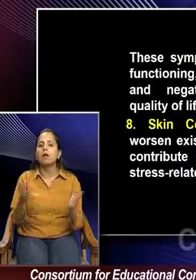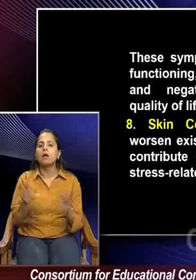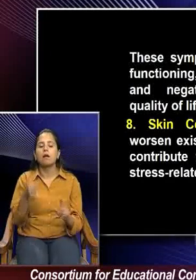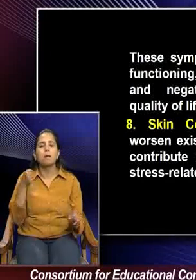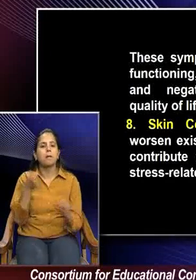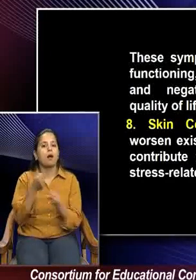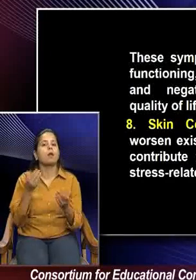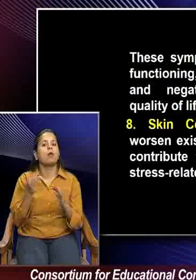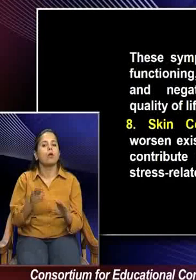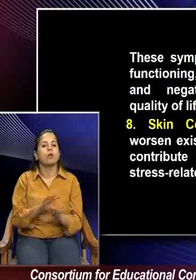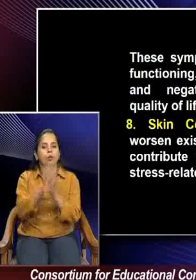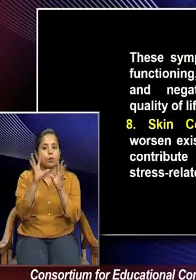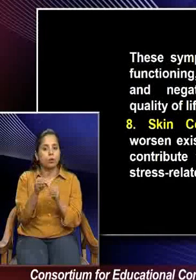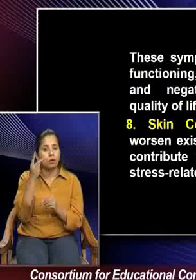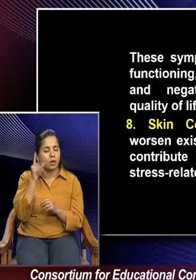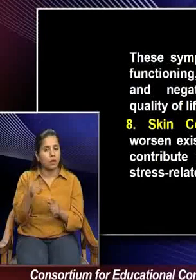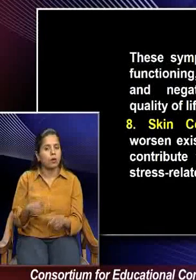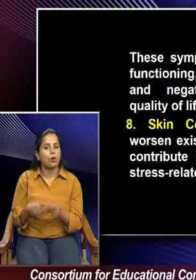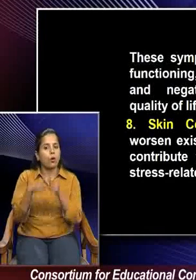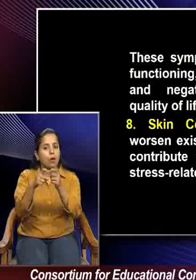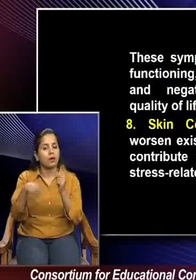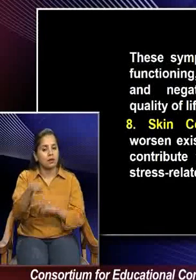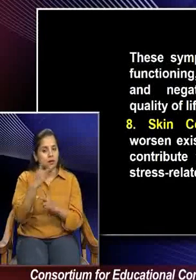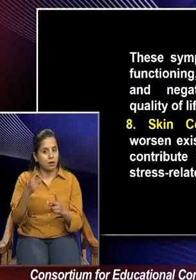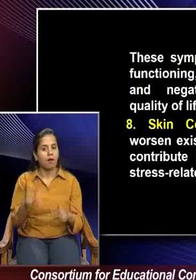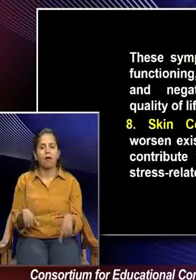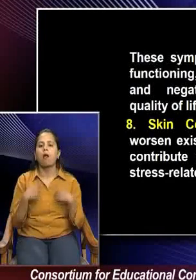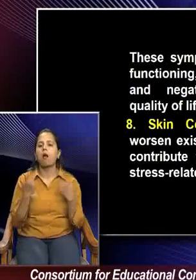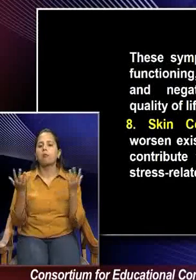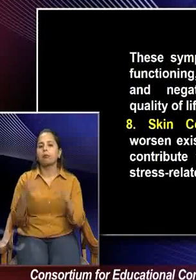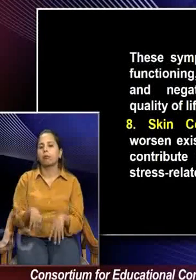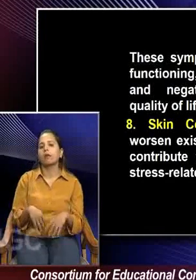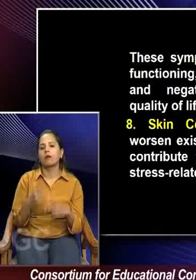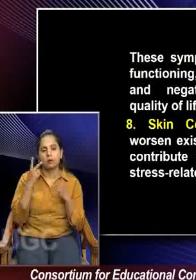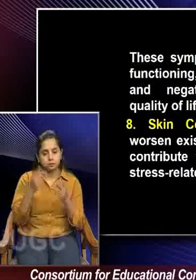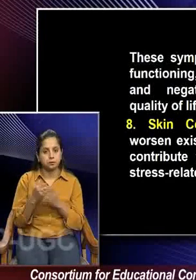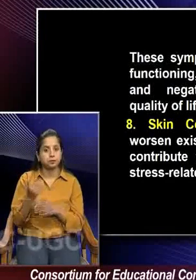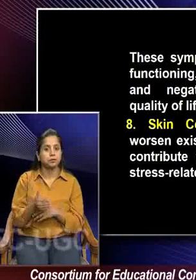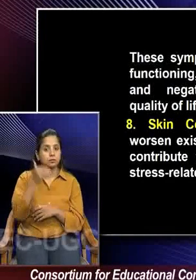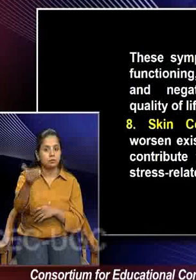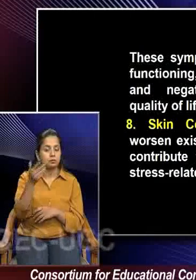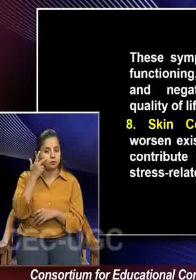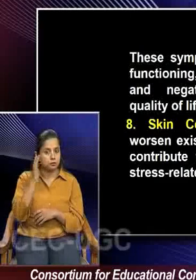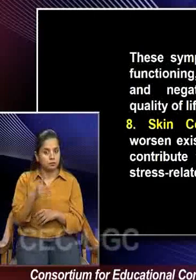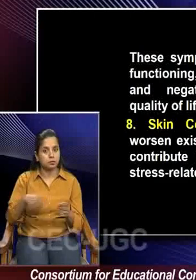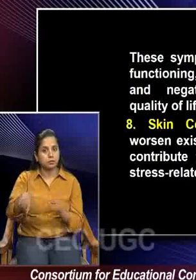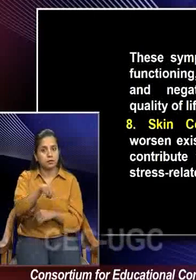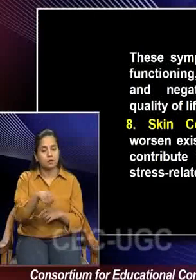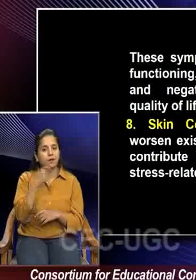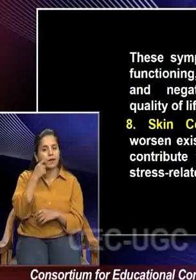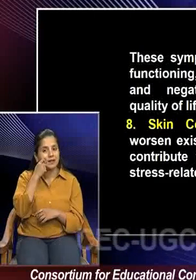impact overall quality of life. Next we have is a